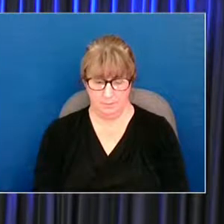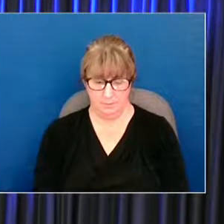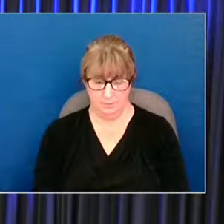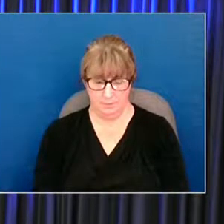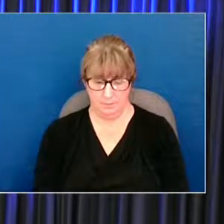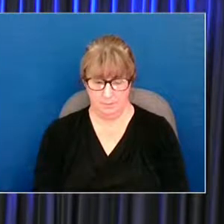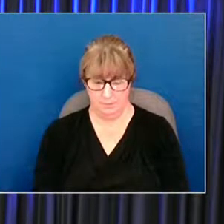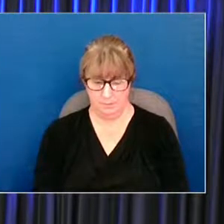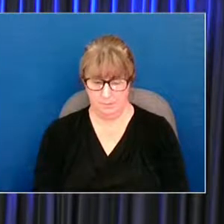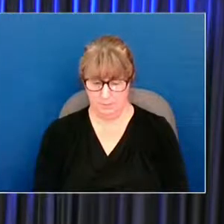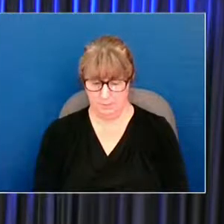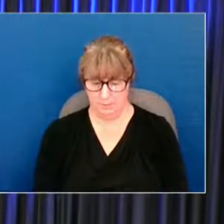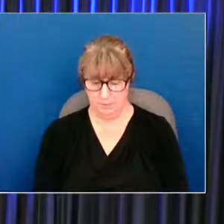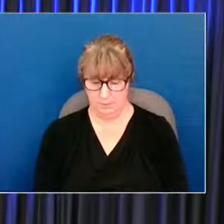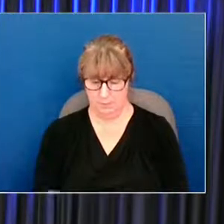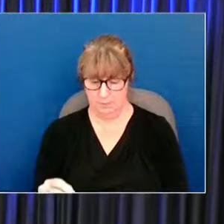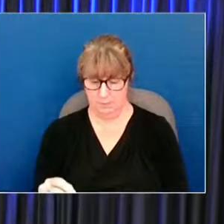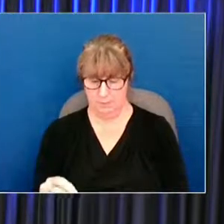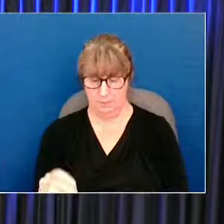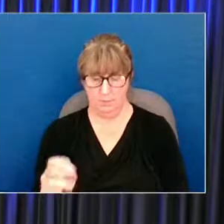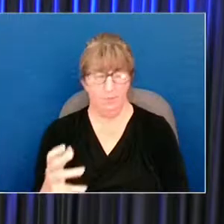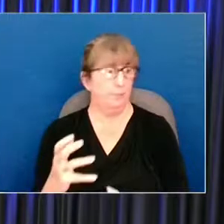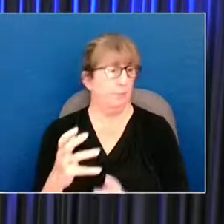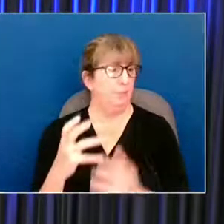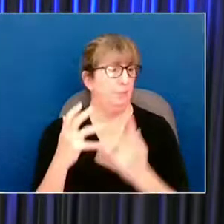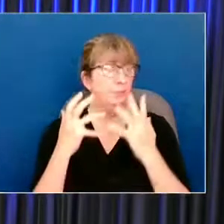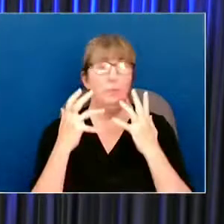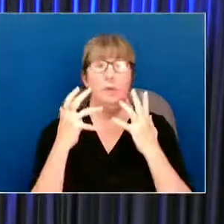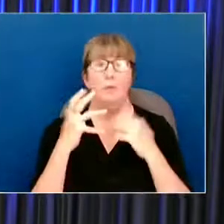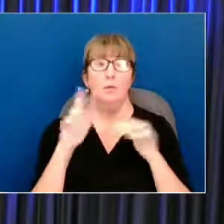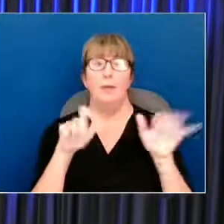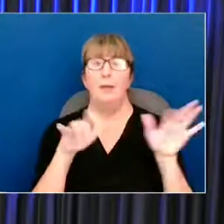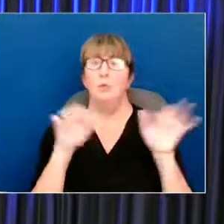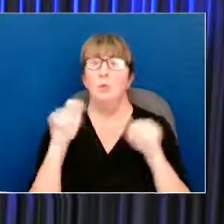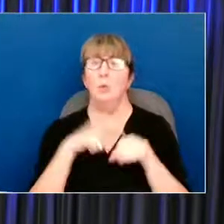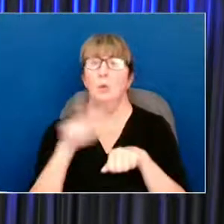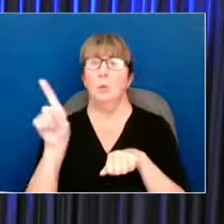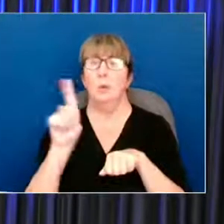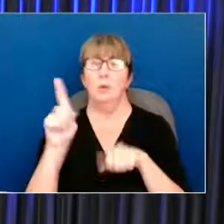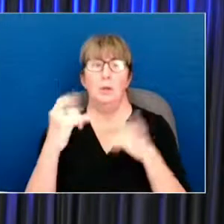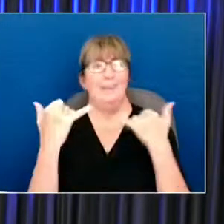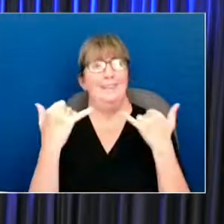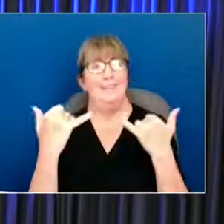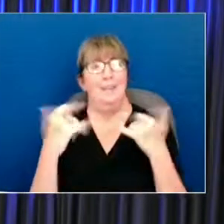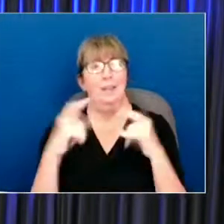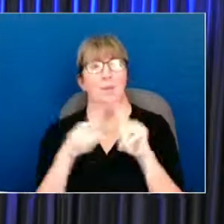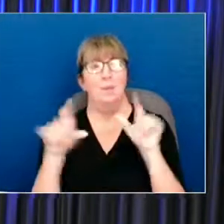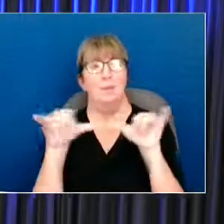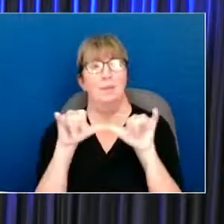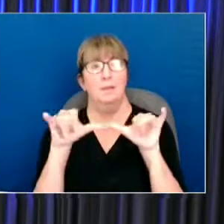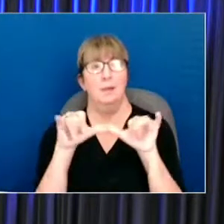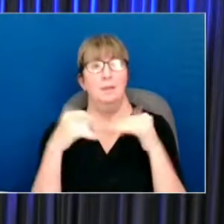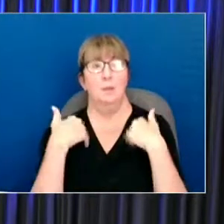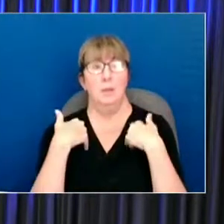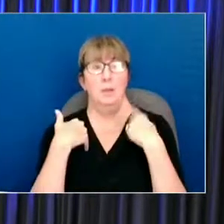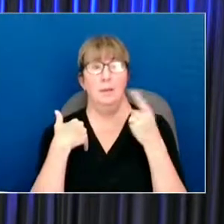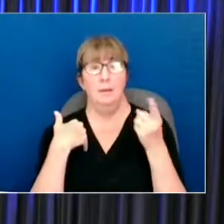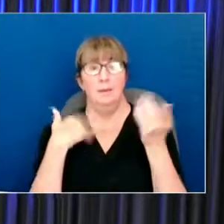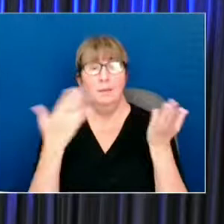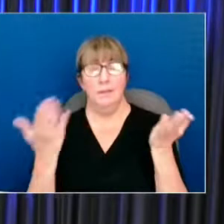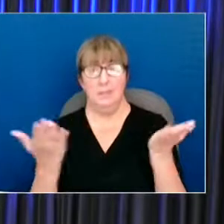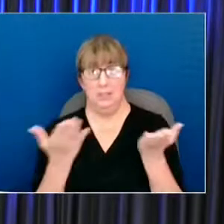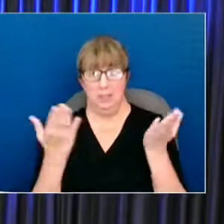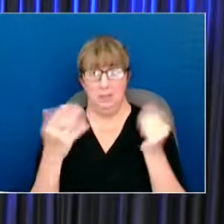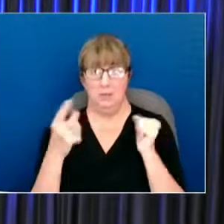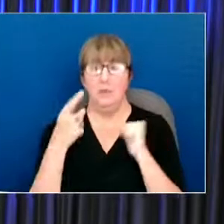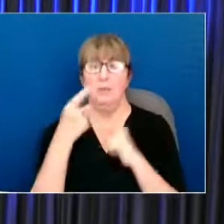In addition, Unfortunately, I have to go at 1 o'clock, which is now. But the sizing that we actually have that's on